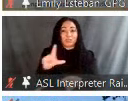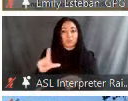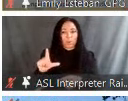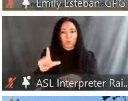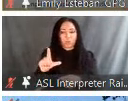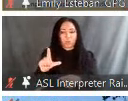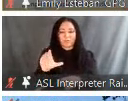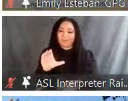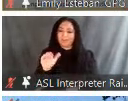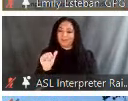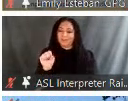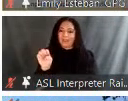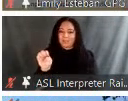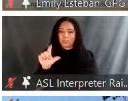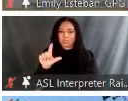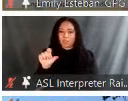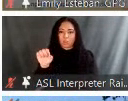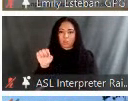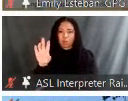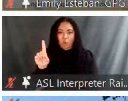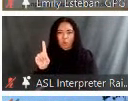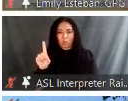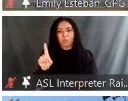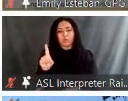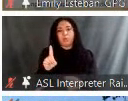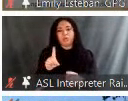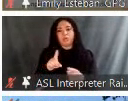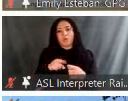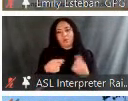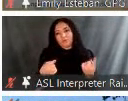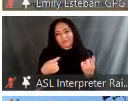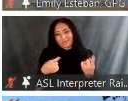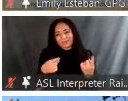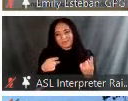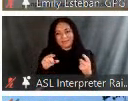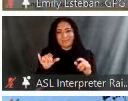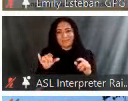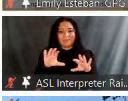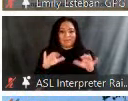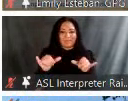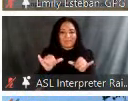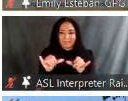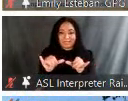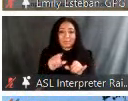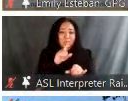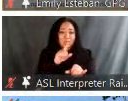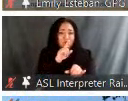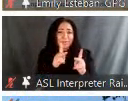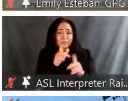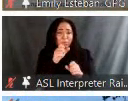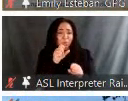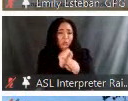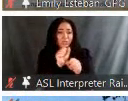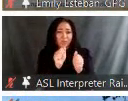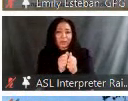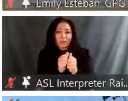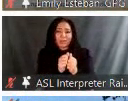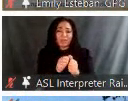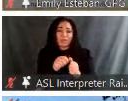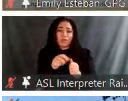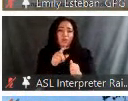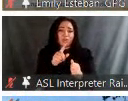And making sure that people who are working with our most vulnerable special ed kids